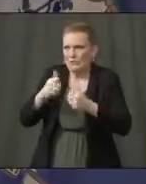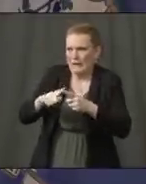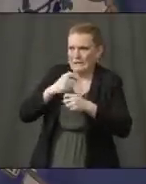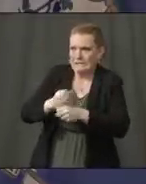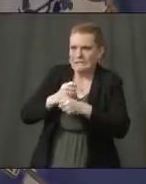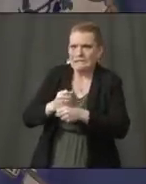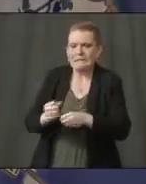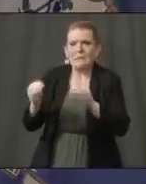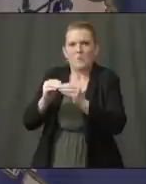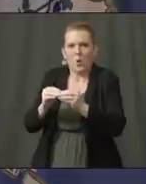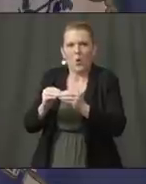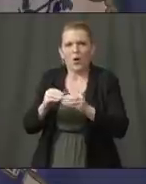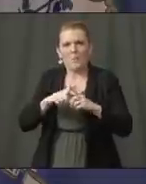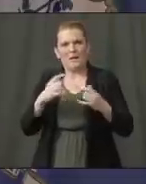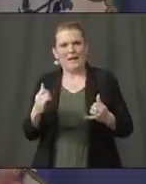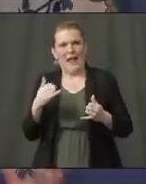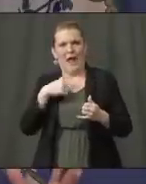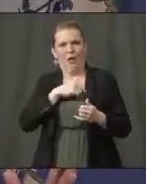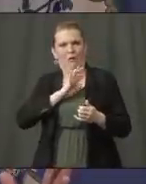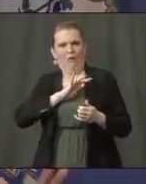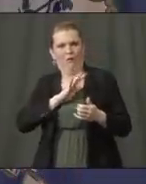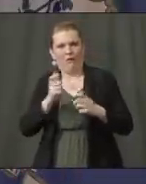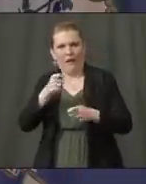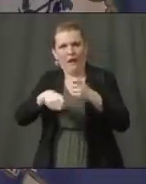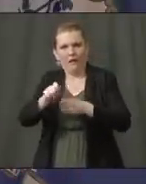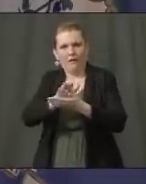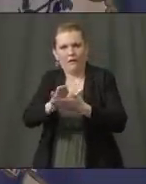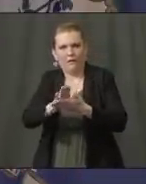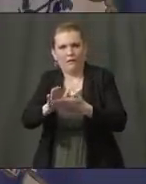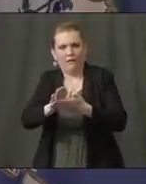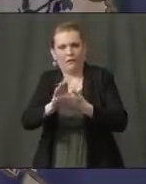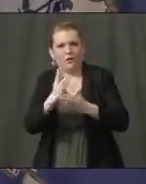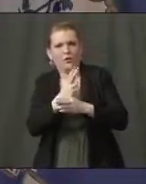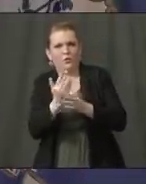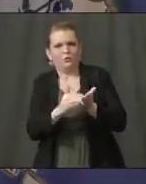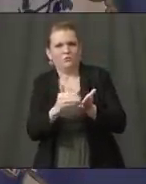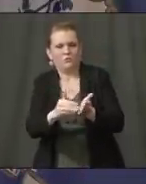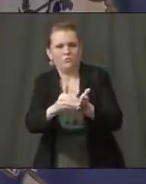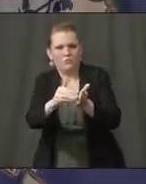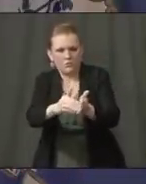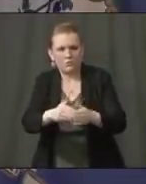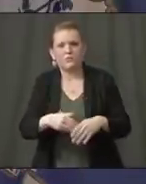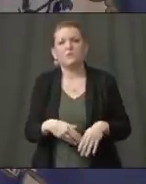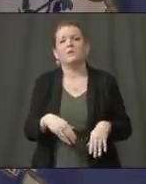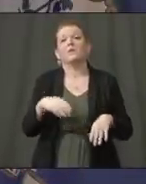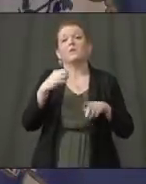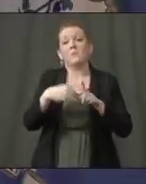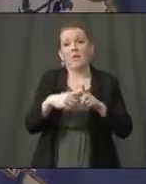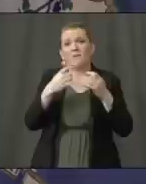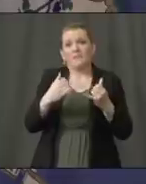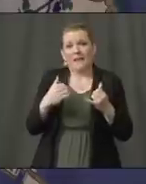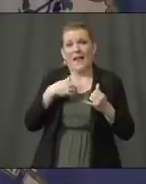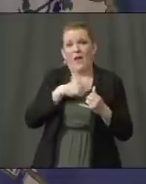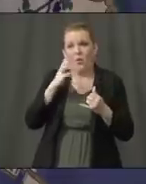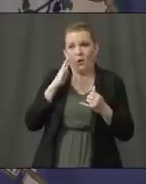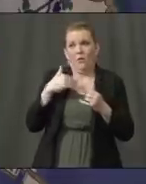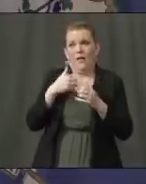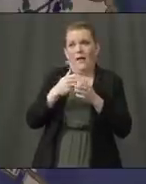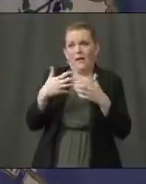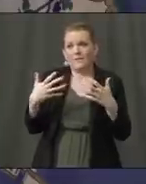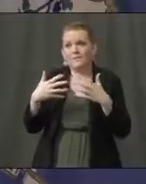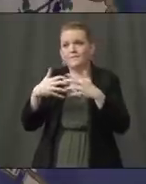day. You've heard that from me before. So we'll be able to expand the orbit of people who are able to get back to work because they'll have the necessary facial